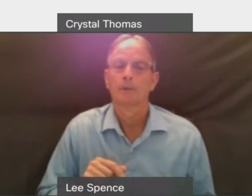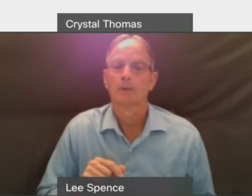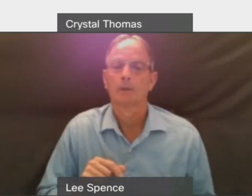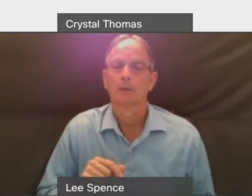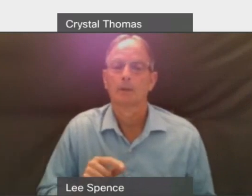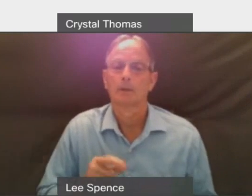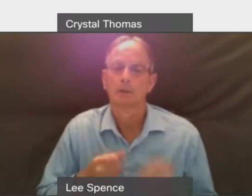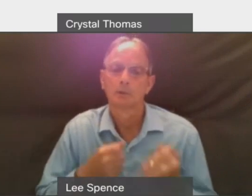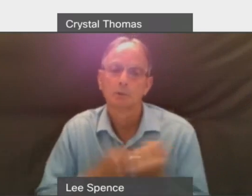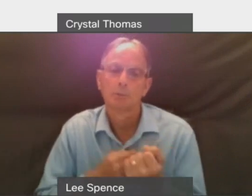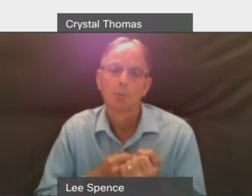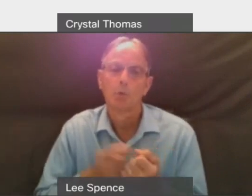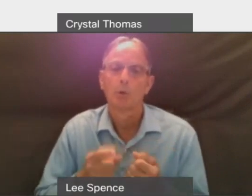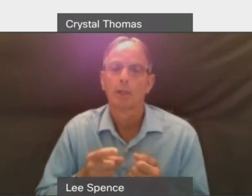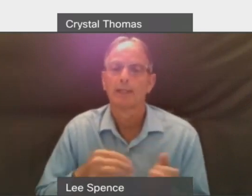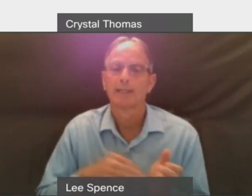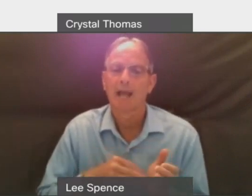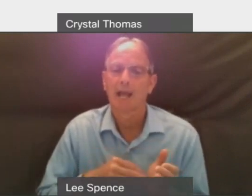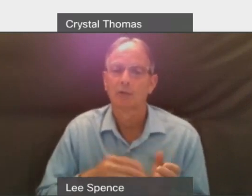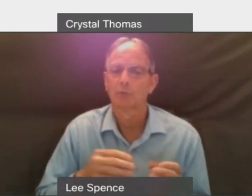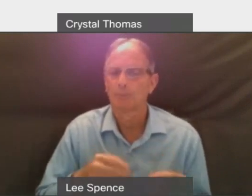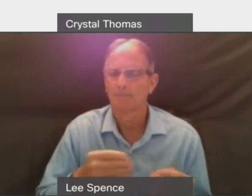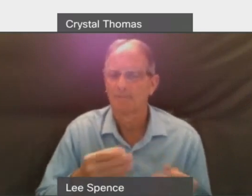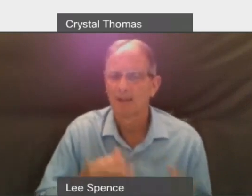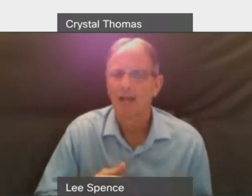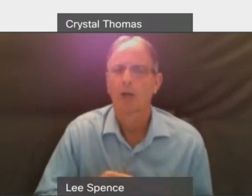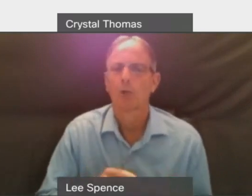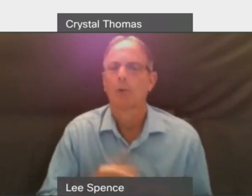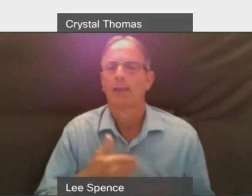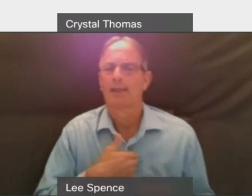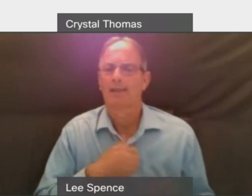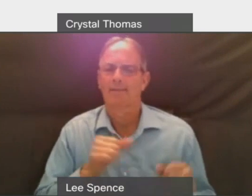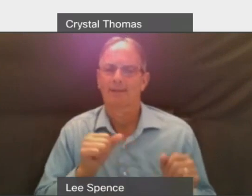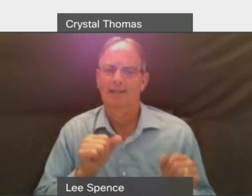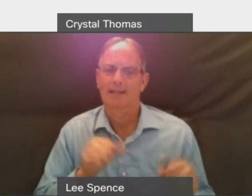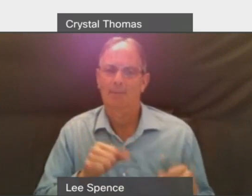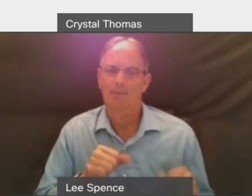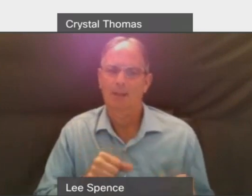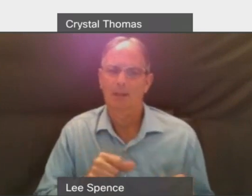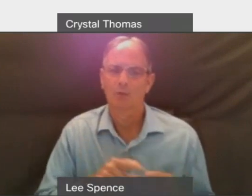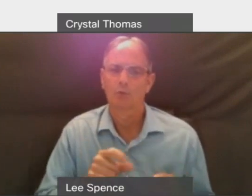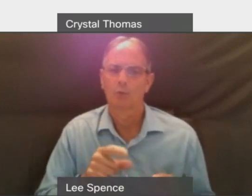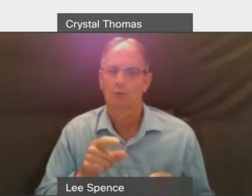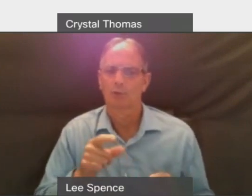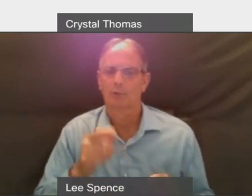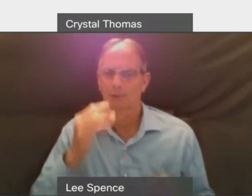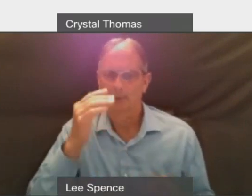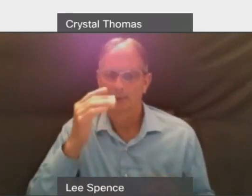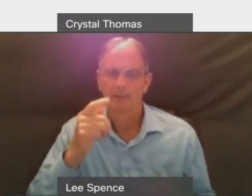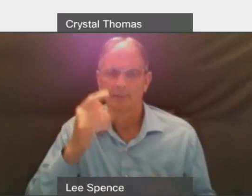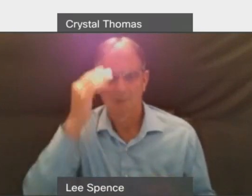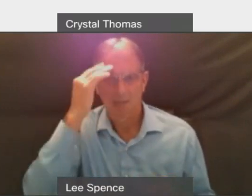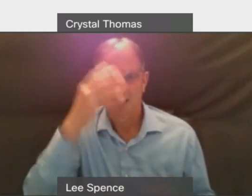Supporting providers so that they have the capability and knowledge of using remote